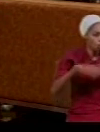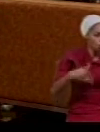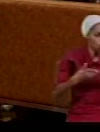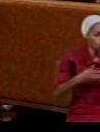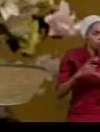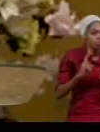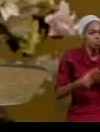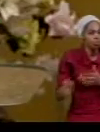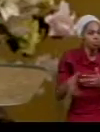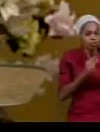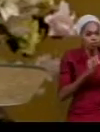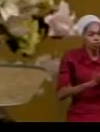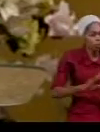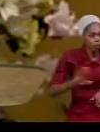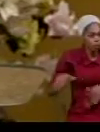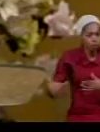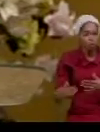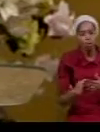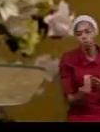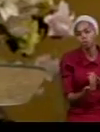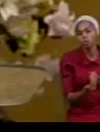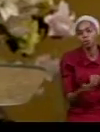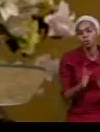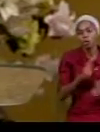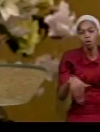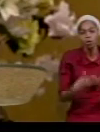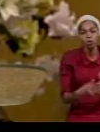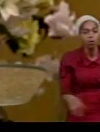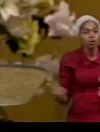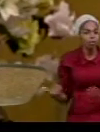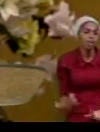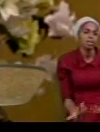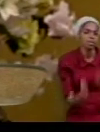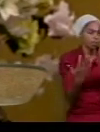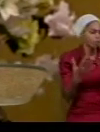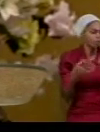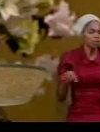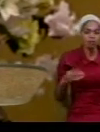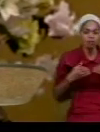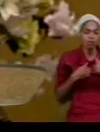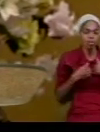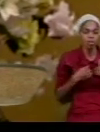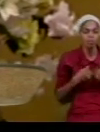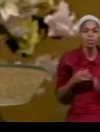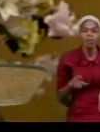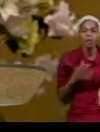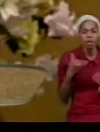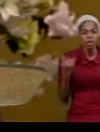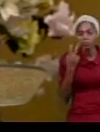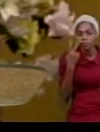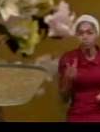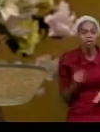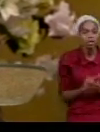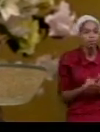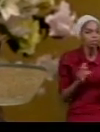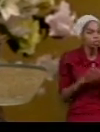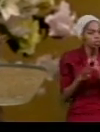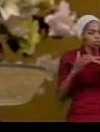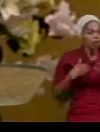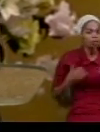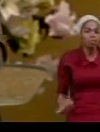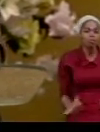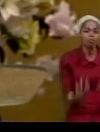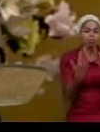And when people do not believe that Christ has offered the final sacrifice,